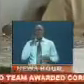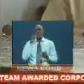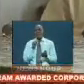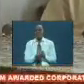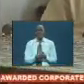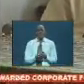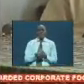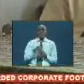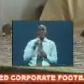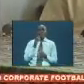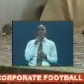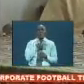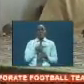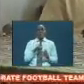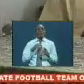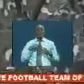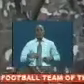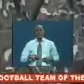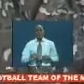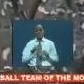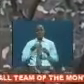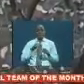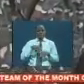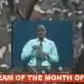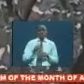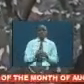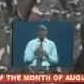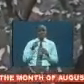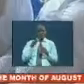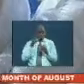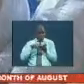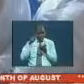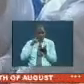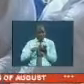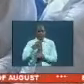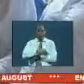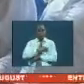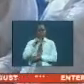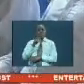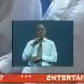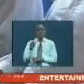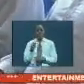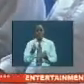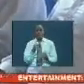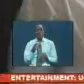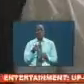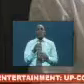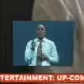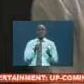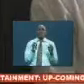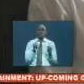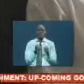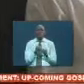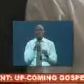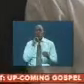the Port Health Department has been screening travelers at the Aflao border and Beats 9. He, however, expressed worry about